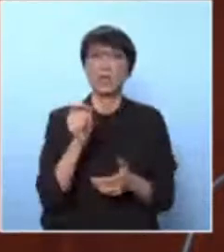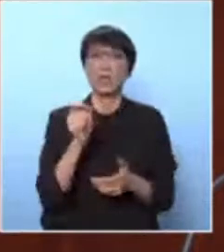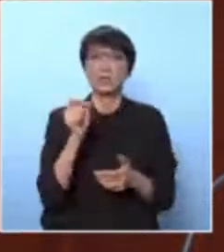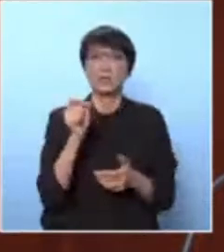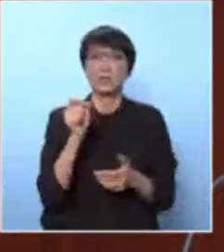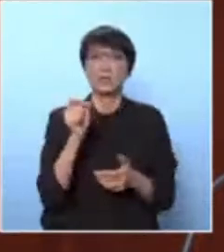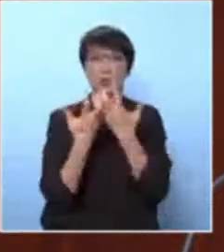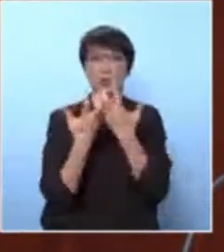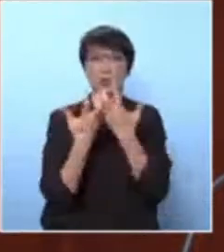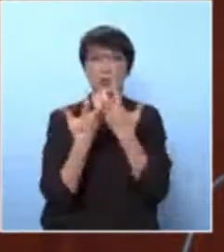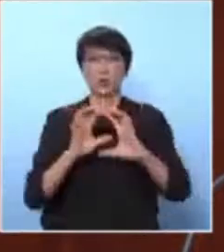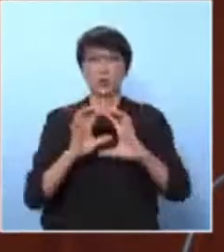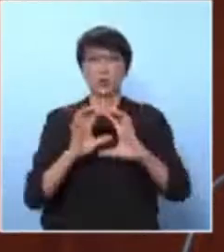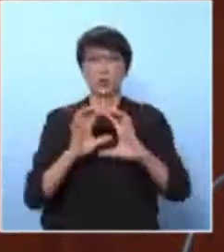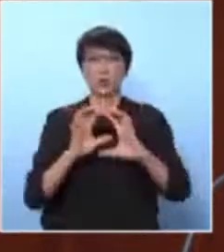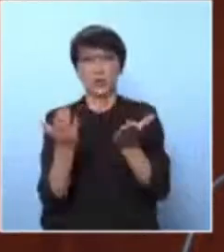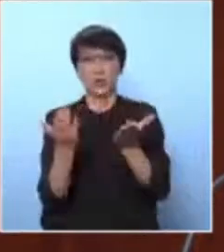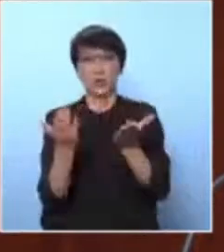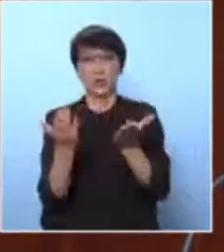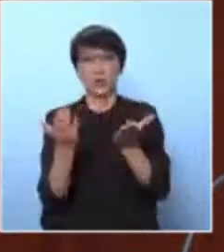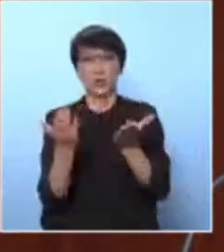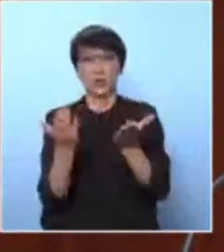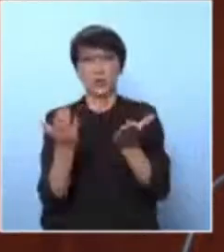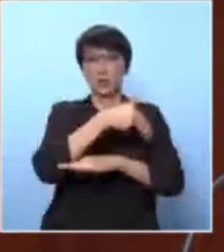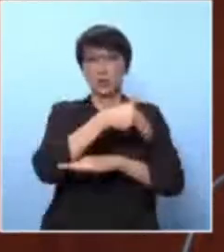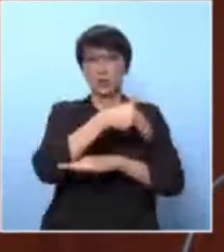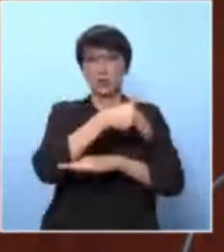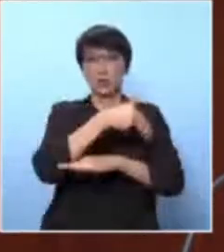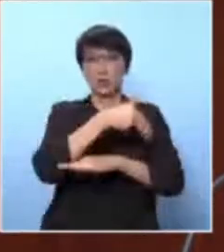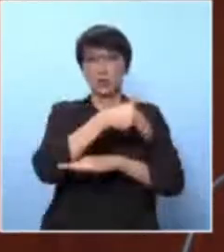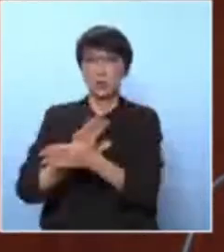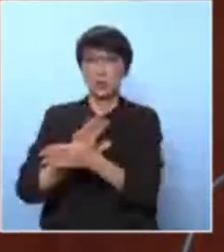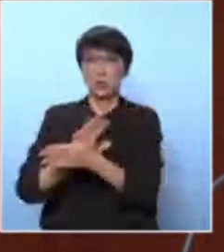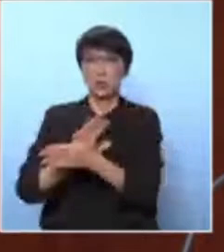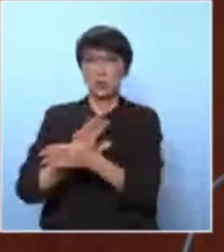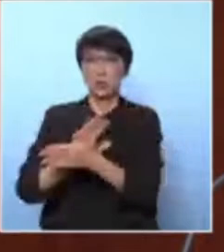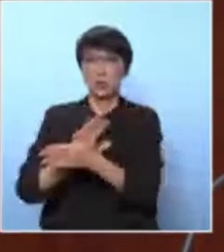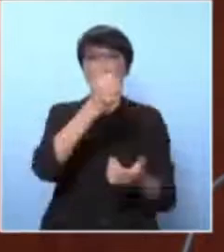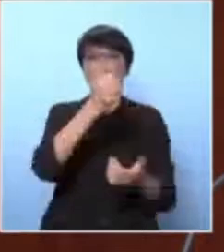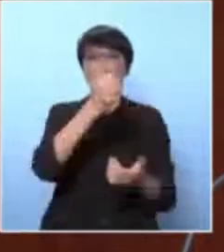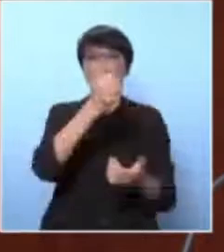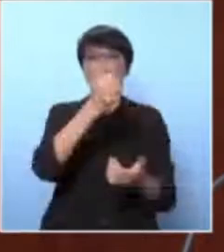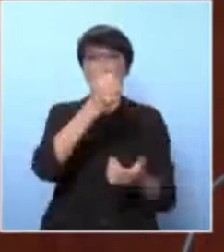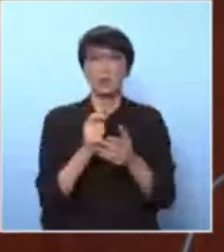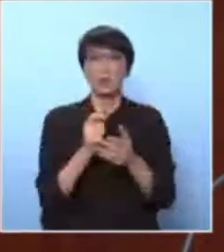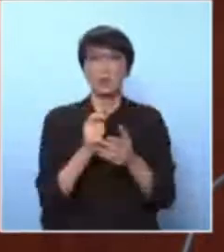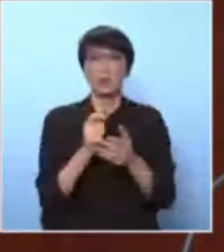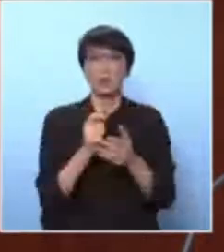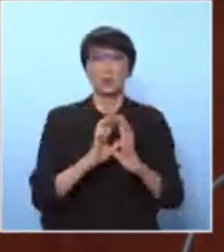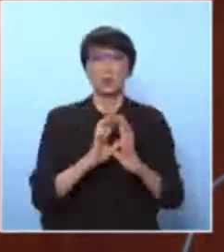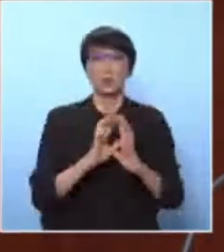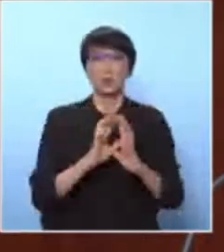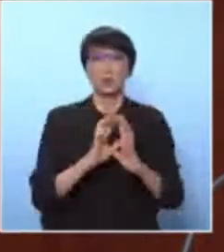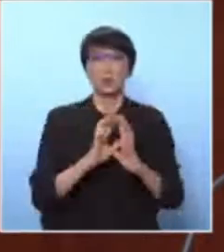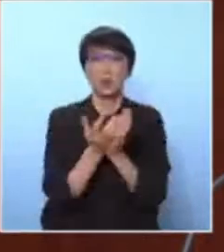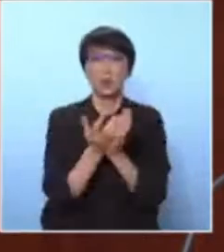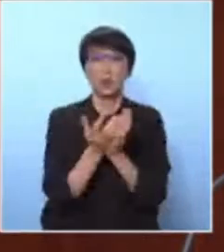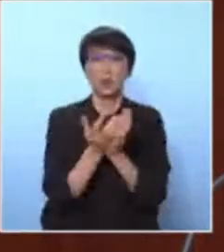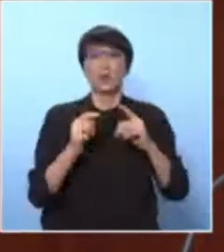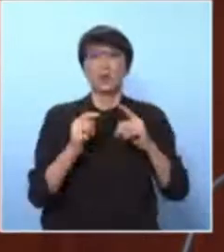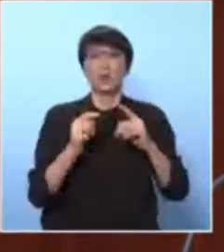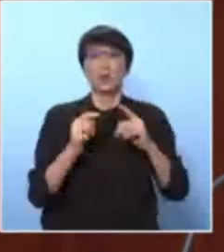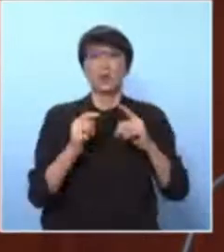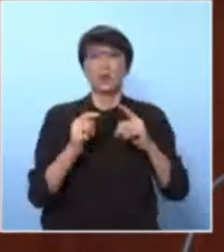years to engage EMs or designated persons to support EMs in the welfare service units